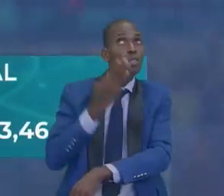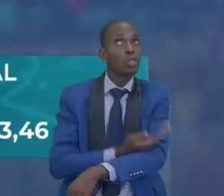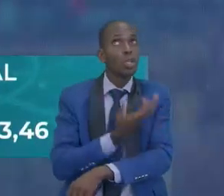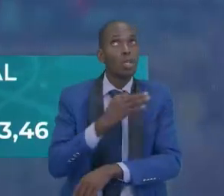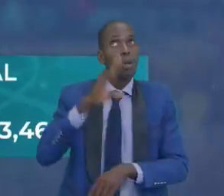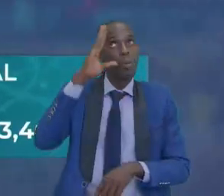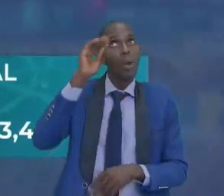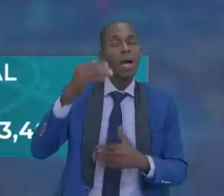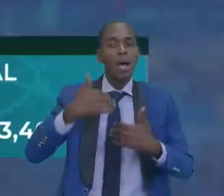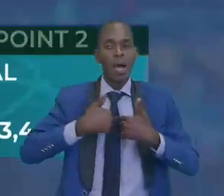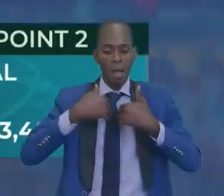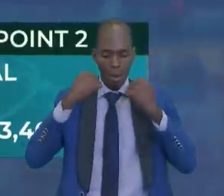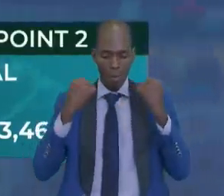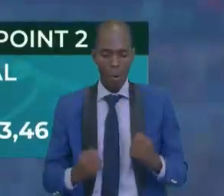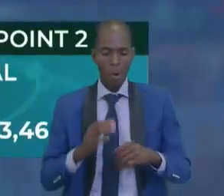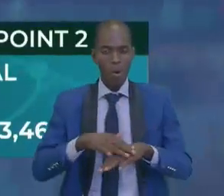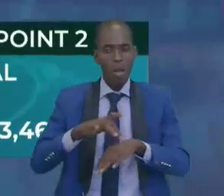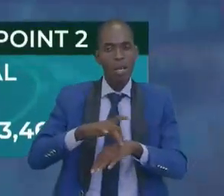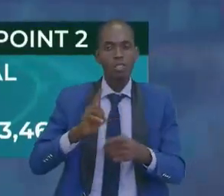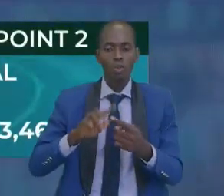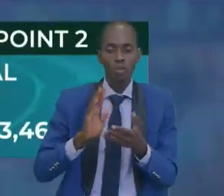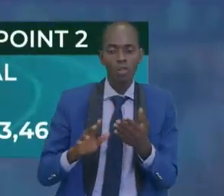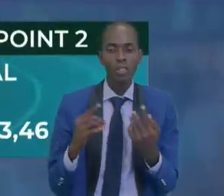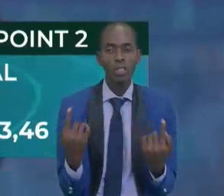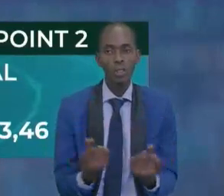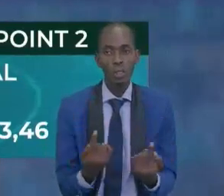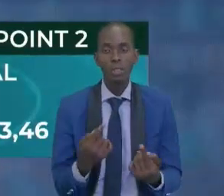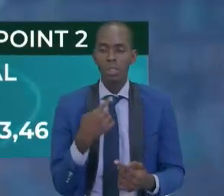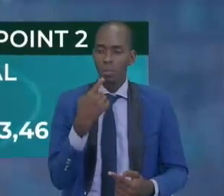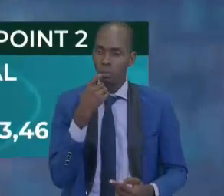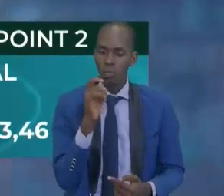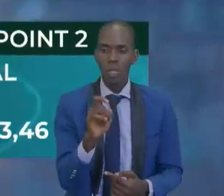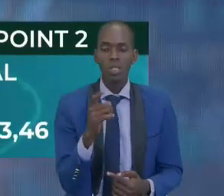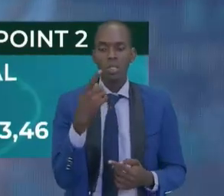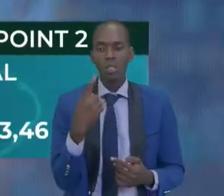on earth to forgive sins, it says to the sick of the palsy.